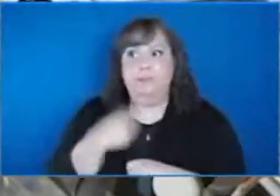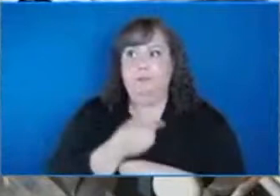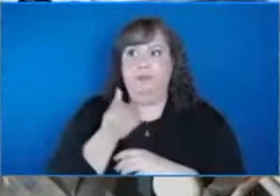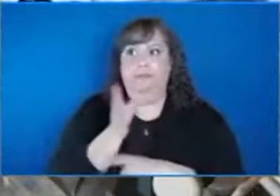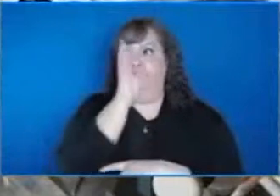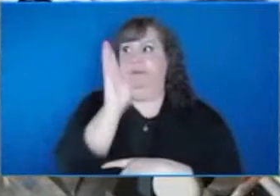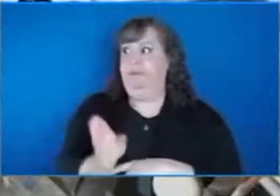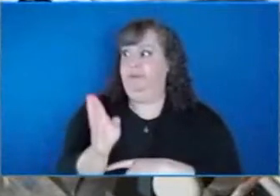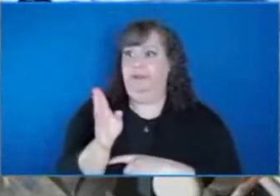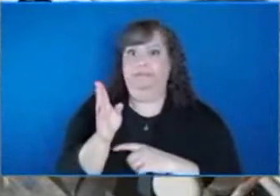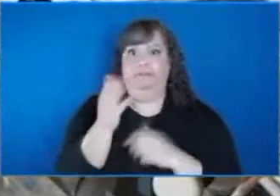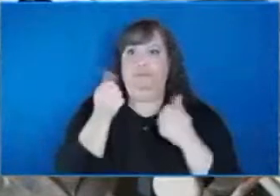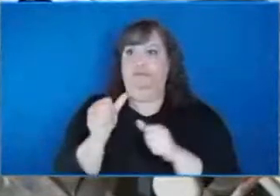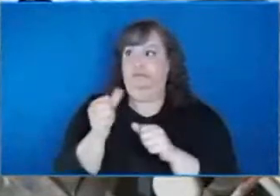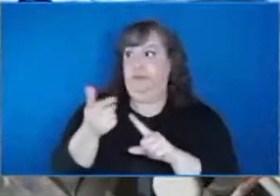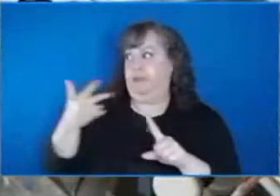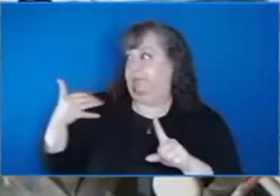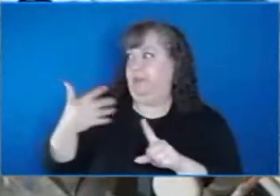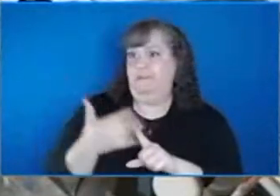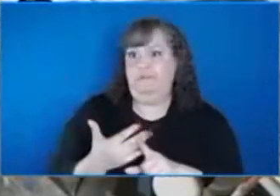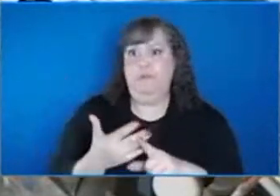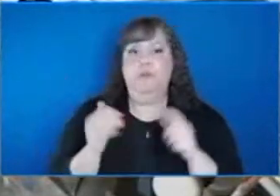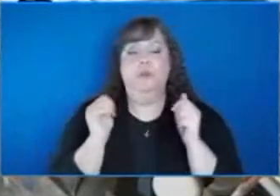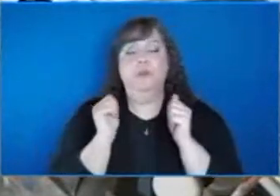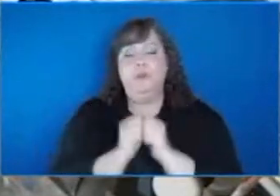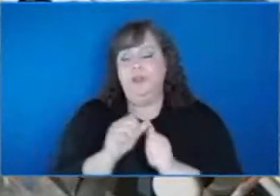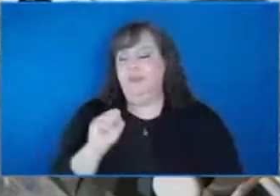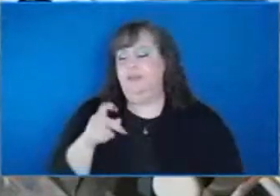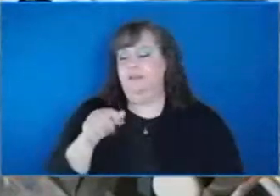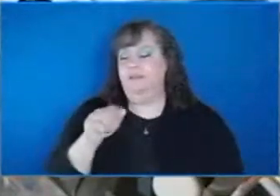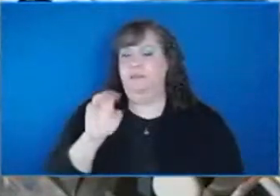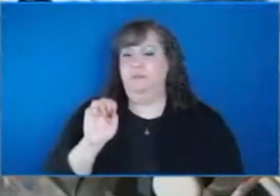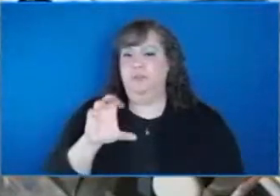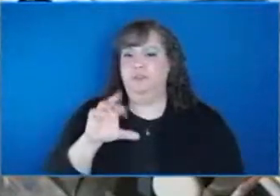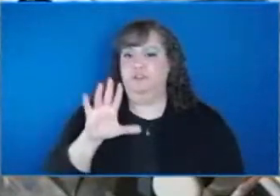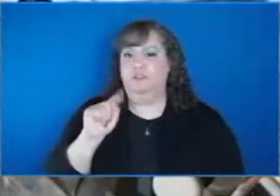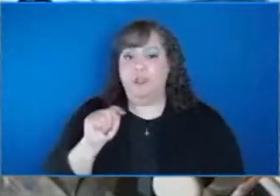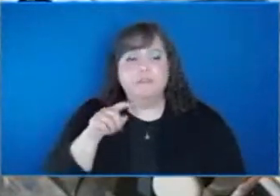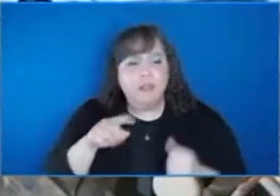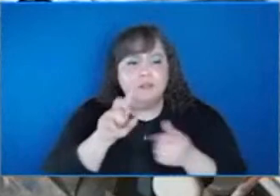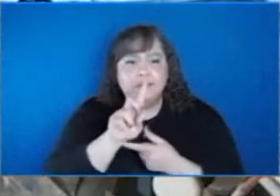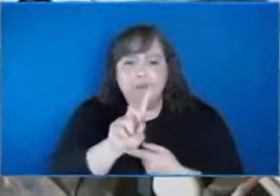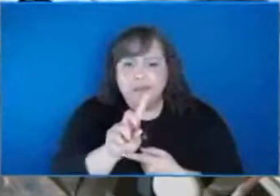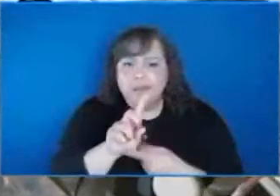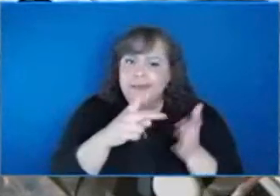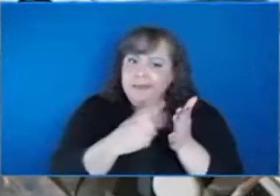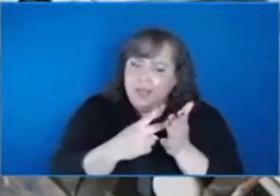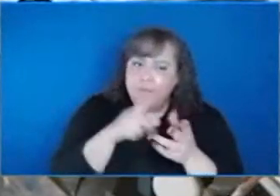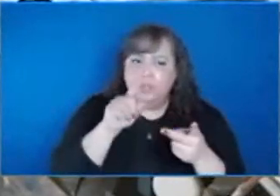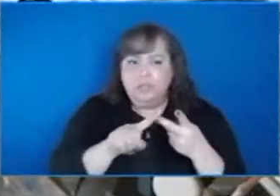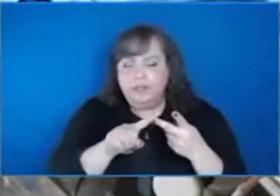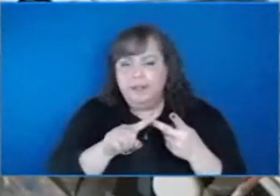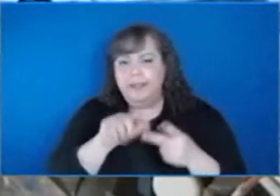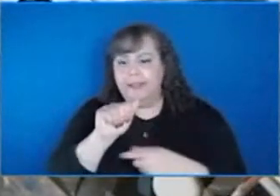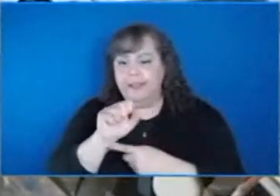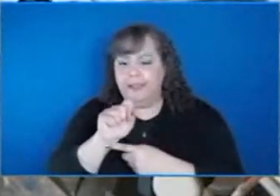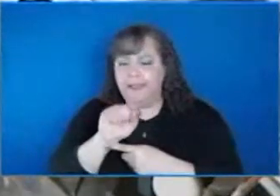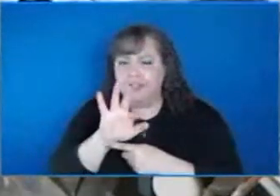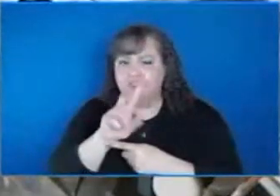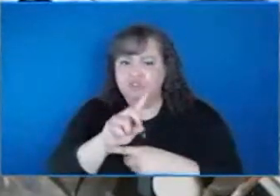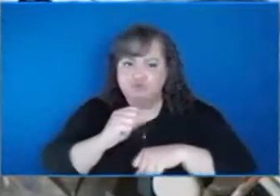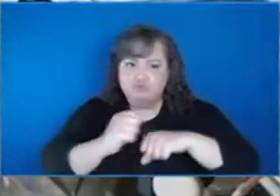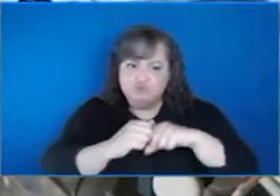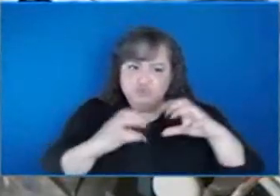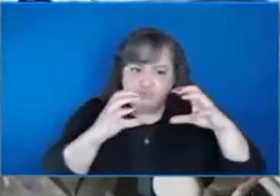with a spacecraft. DART stands for Double Asteroid Redirection Test. So a nice acronym. NASA does